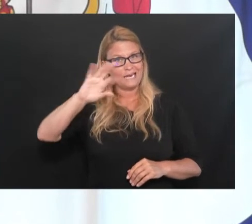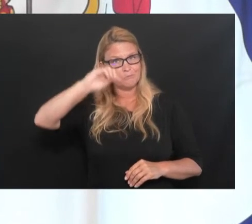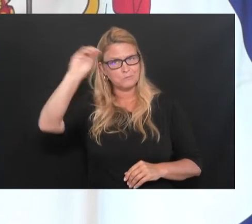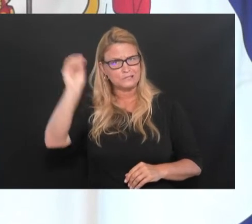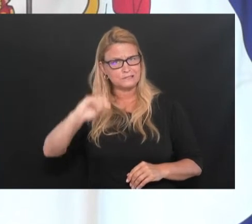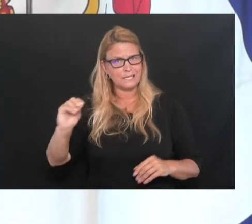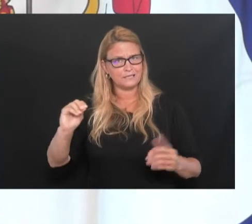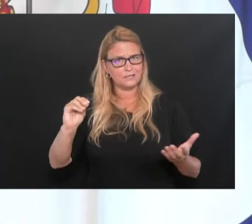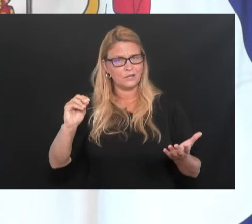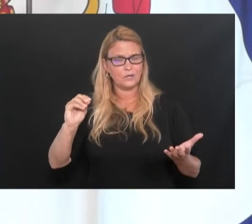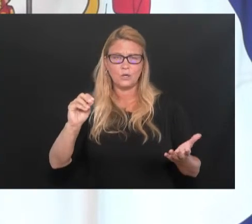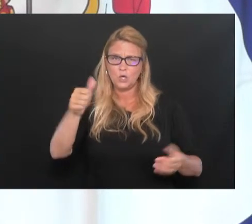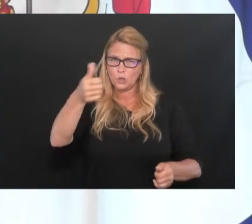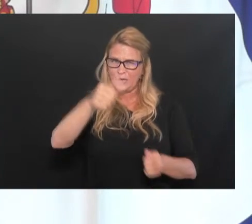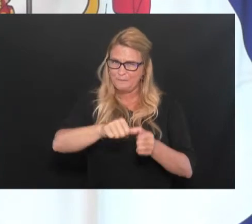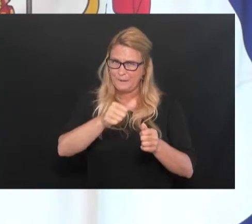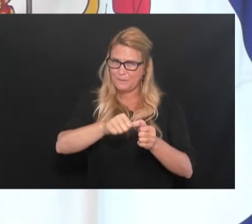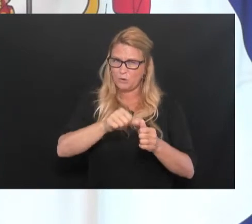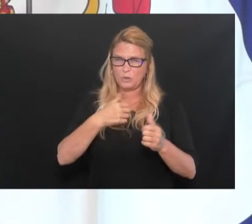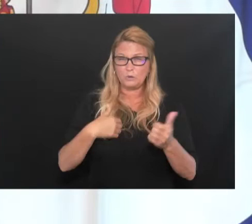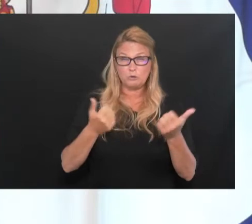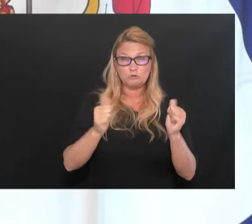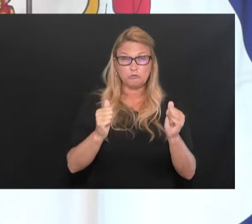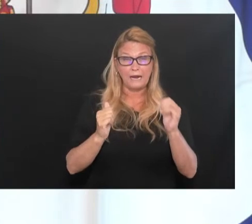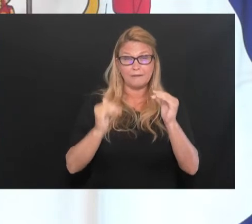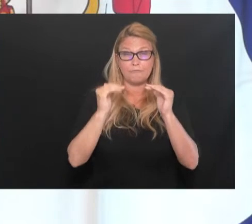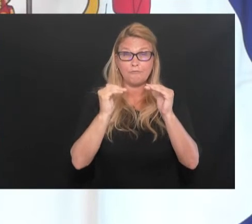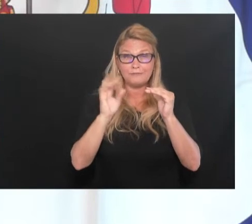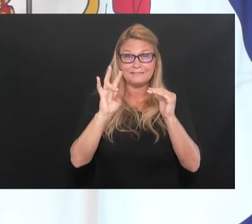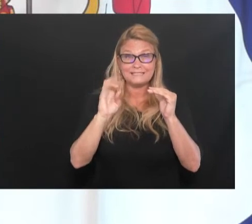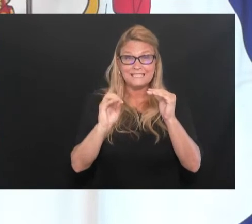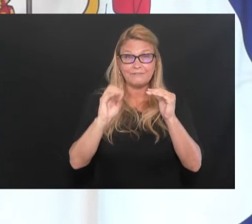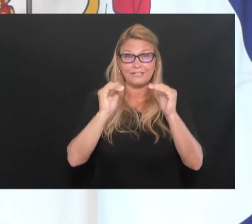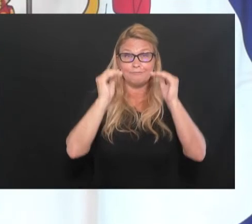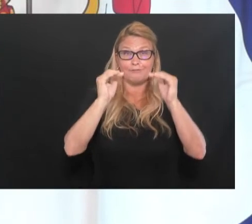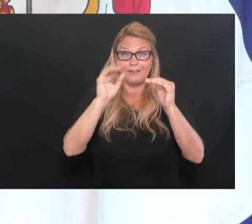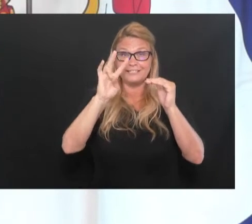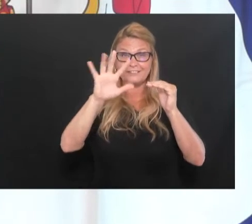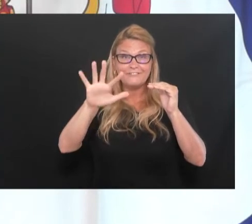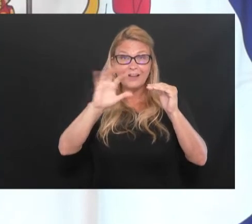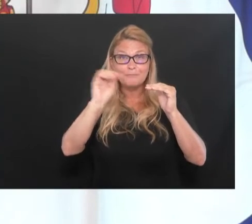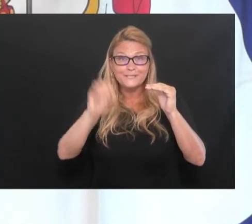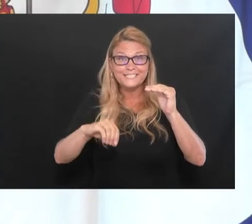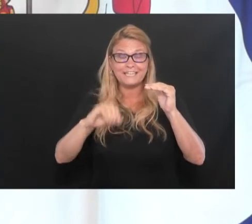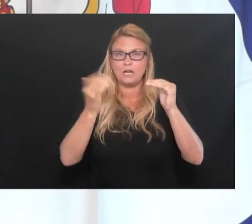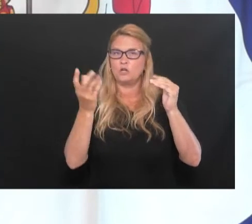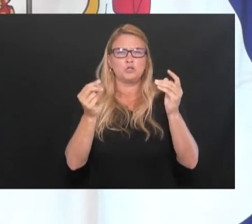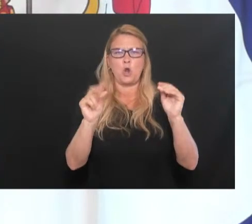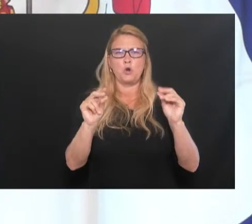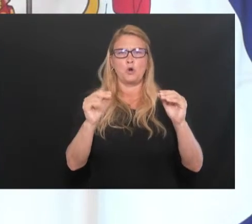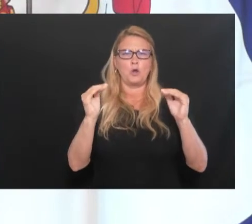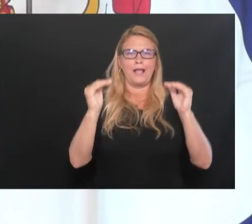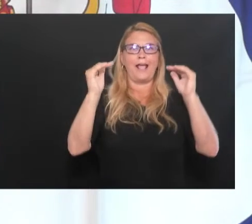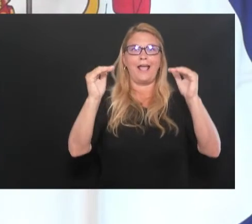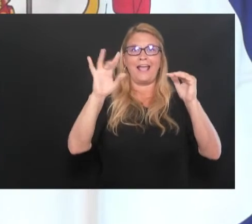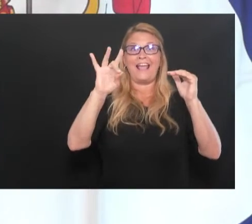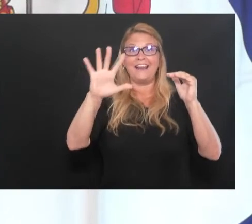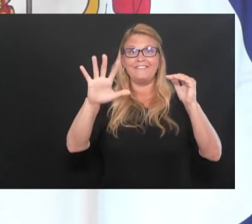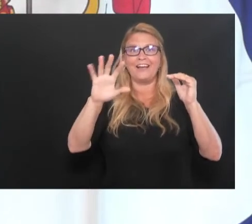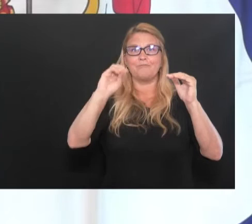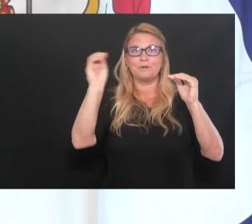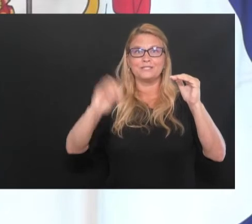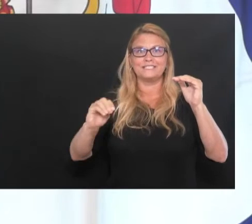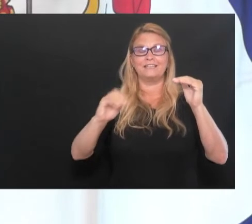85.9%. Remember, we were trying to get to 70, then 75. Then I said, no, we're going to get to 85. We're at